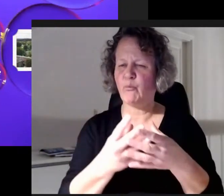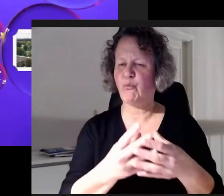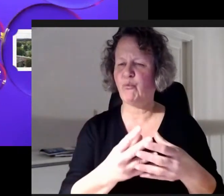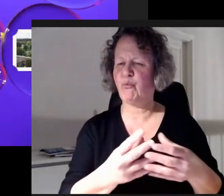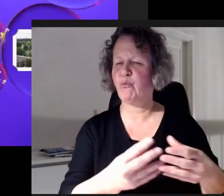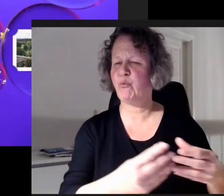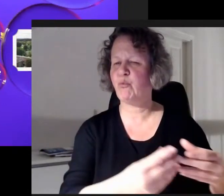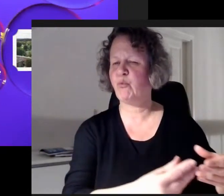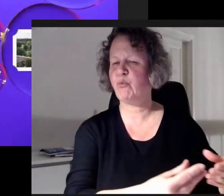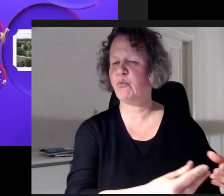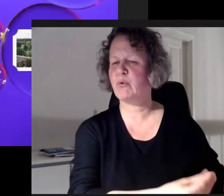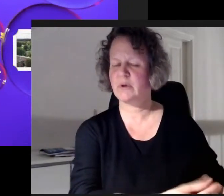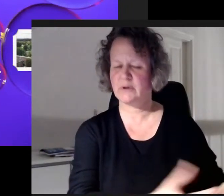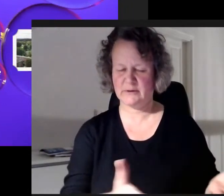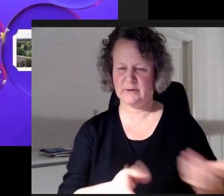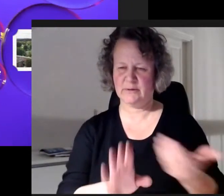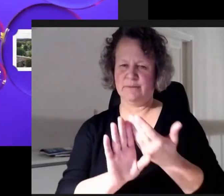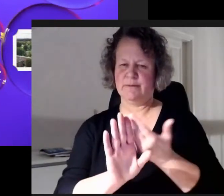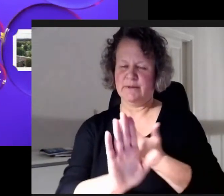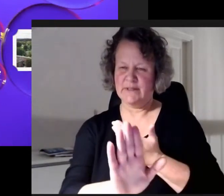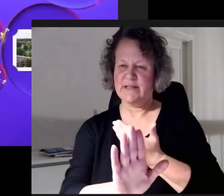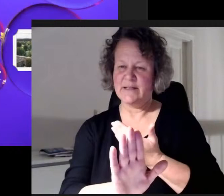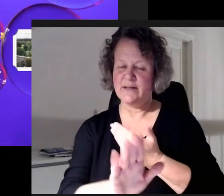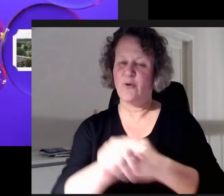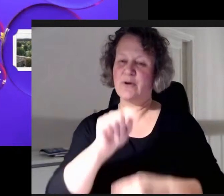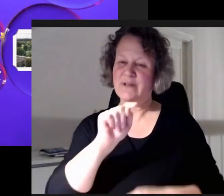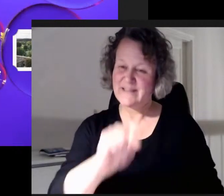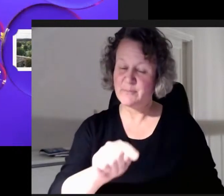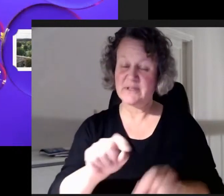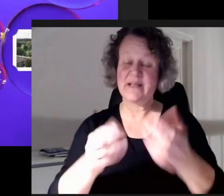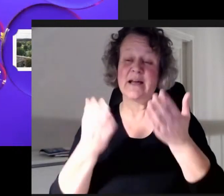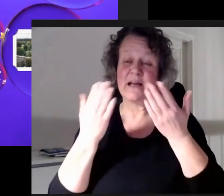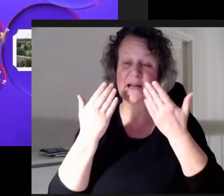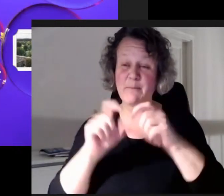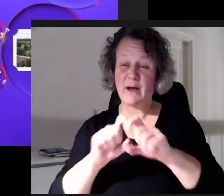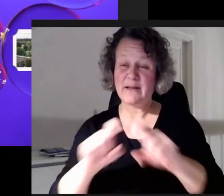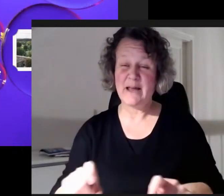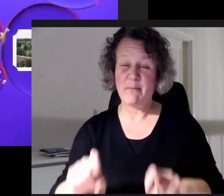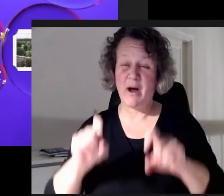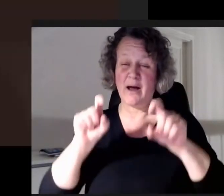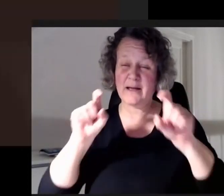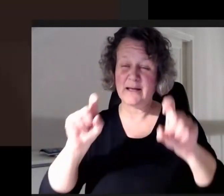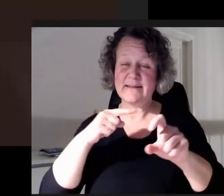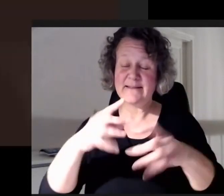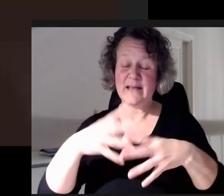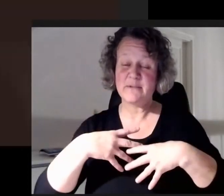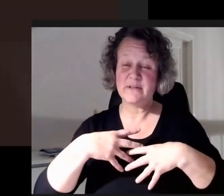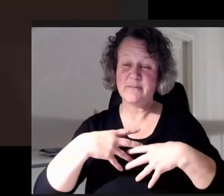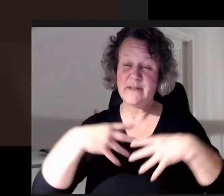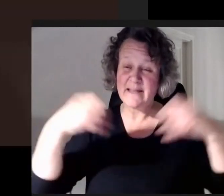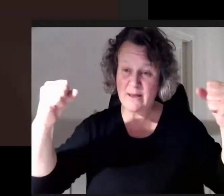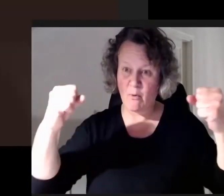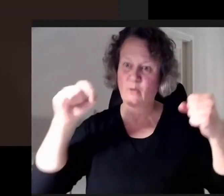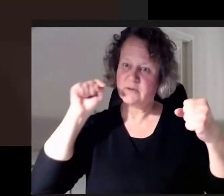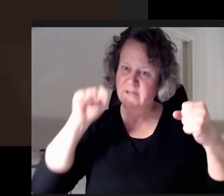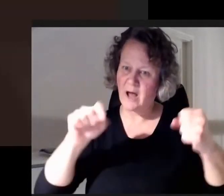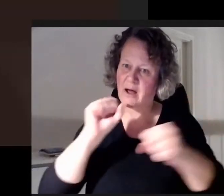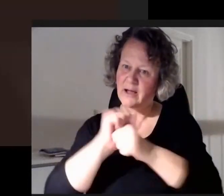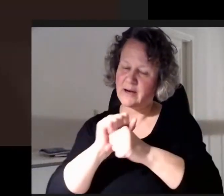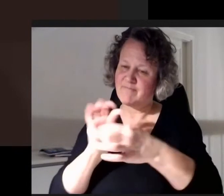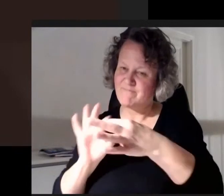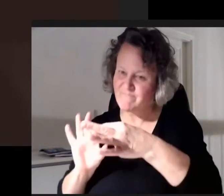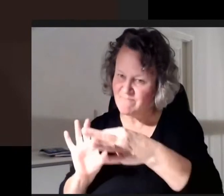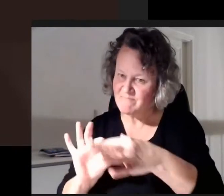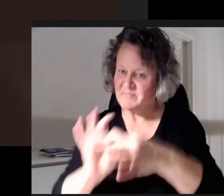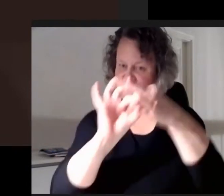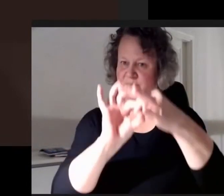away. So there's a barrier somehow. And this climate subject is the so-called hero. That's,